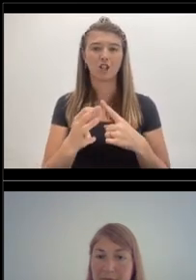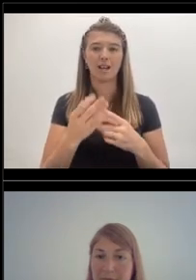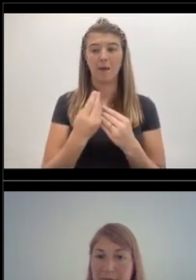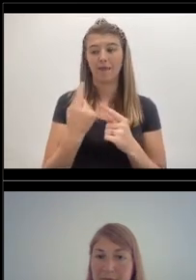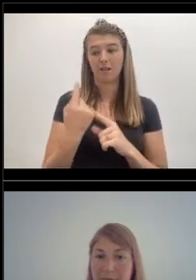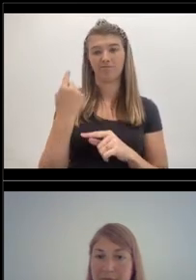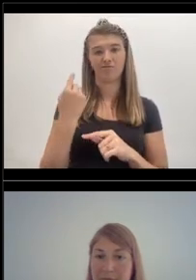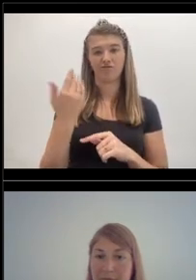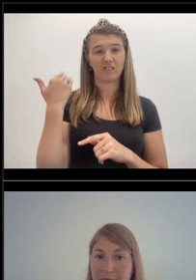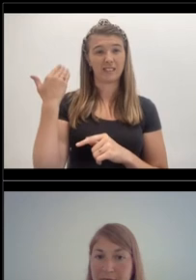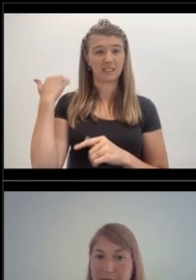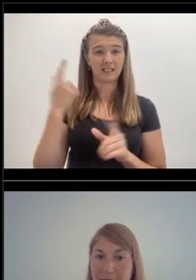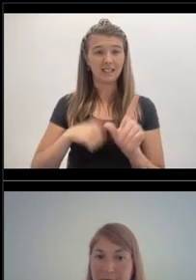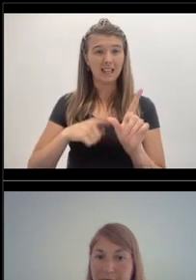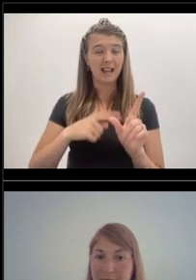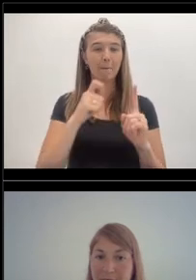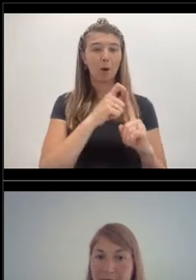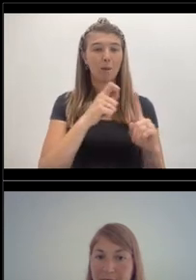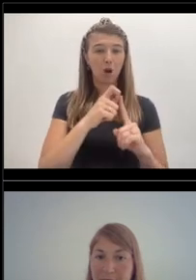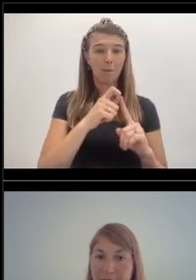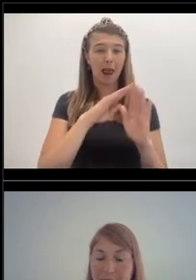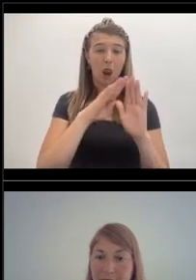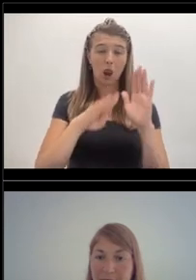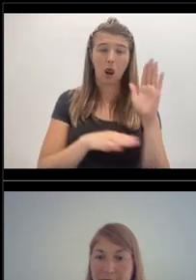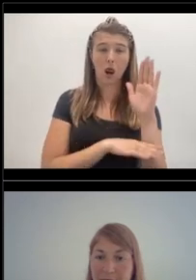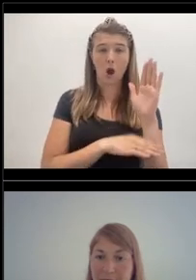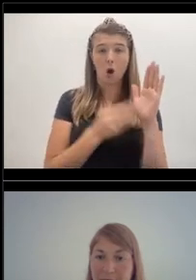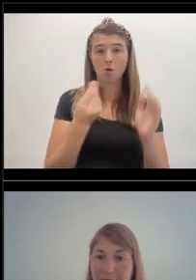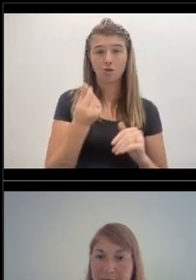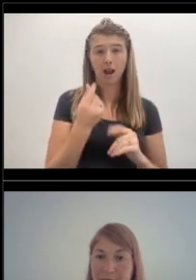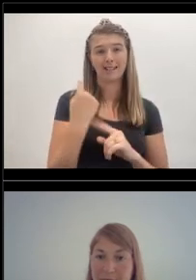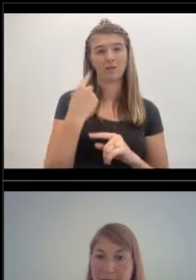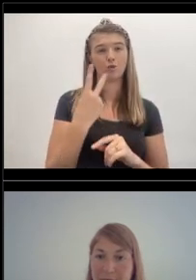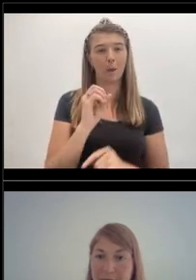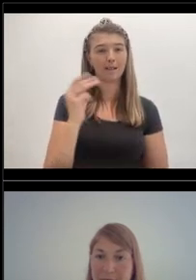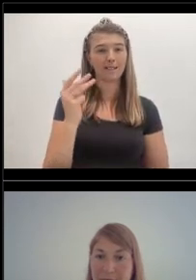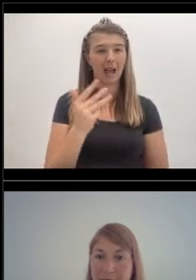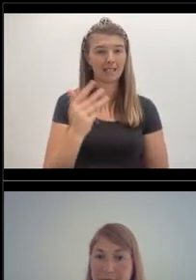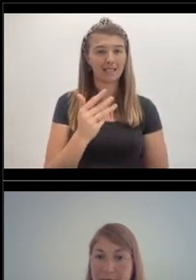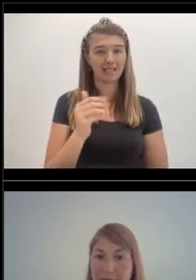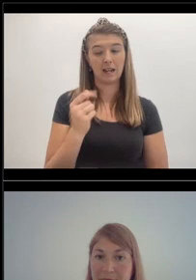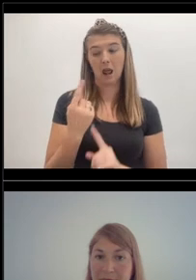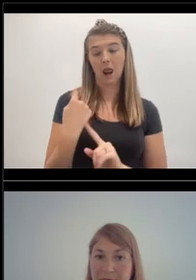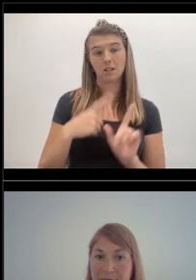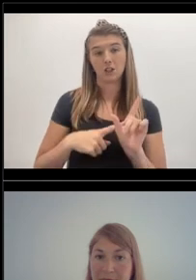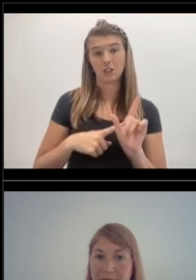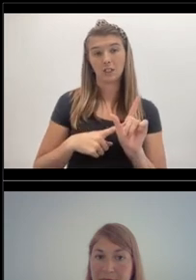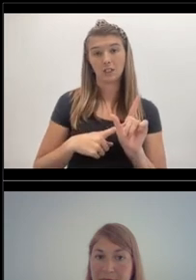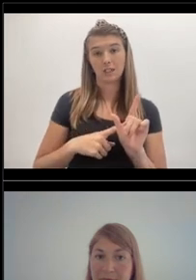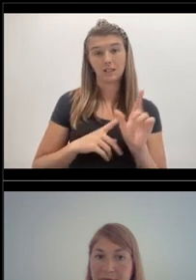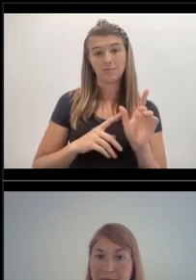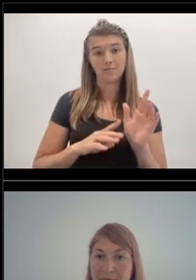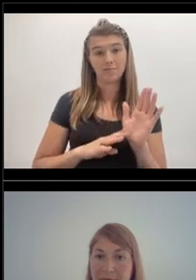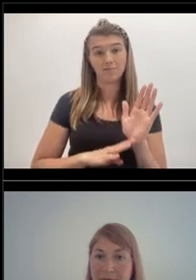years, polypropylene reached a record low price just in 2019, but then last year, virgin polymers